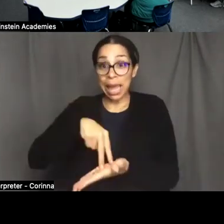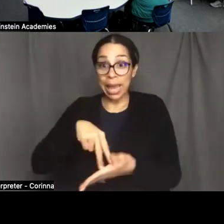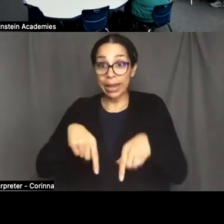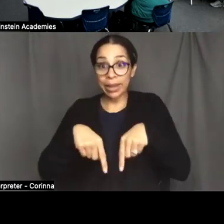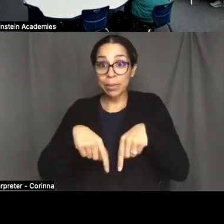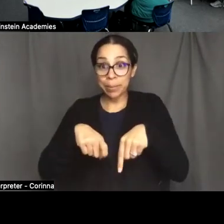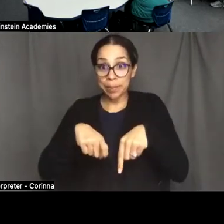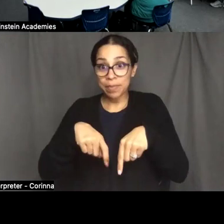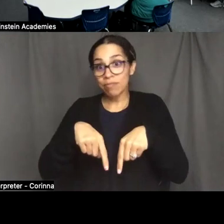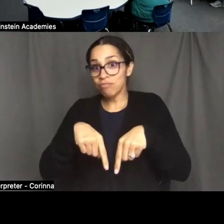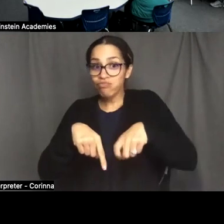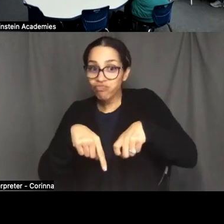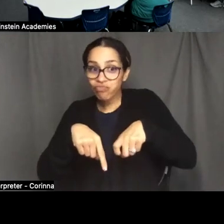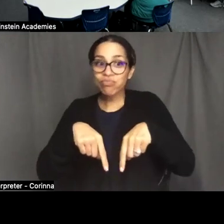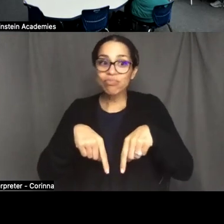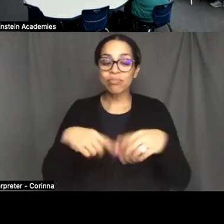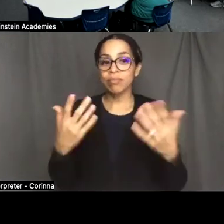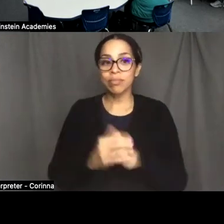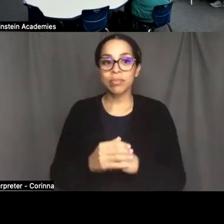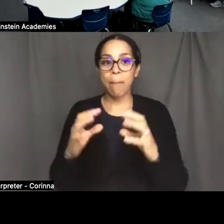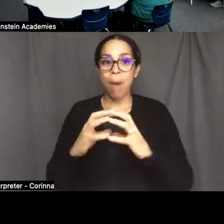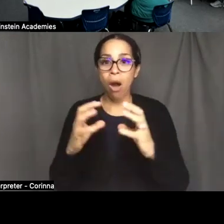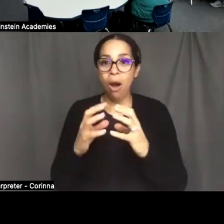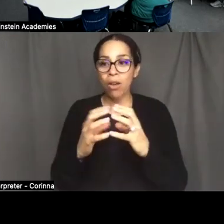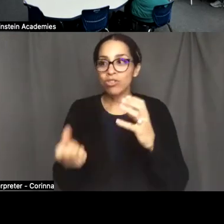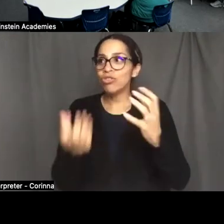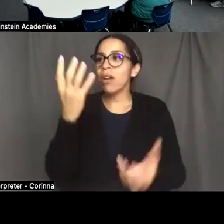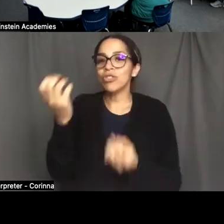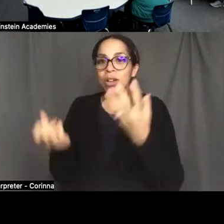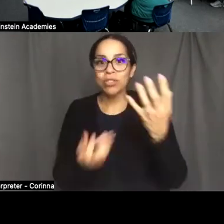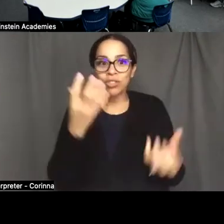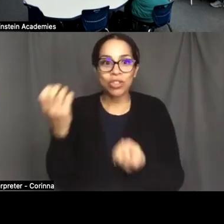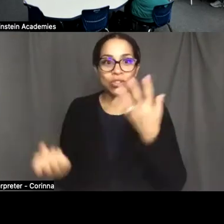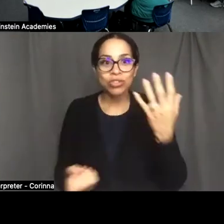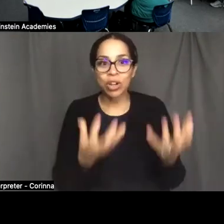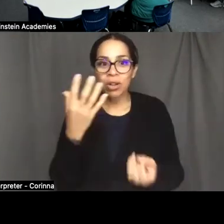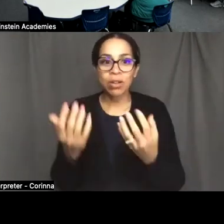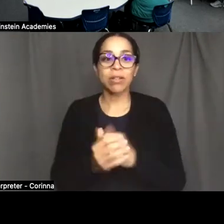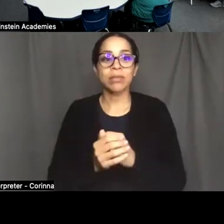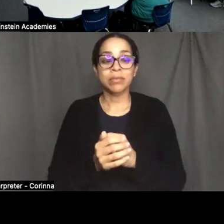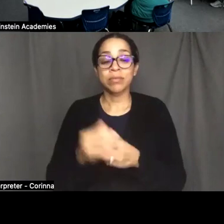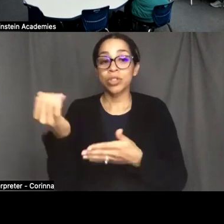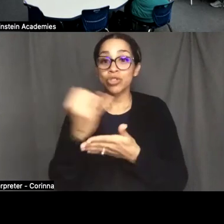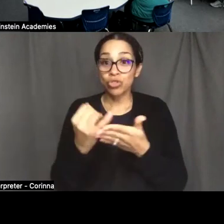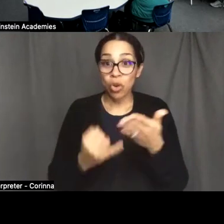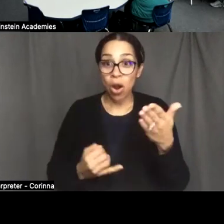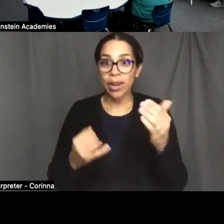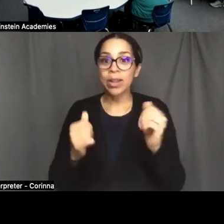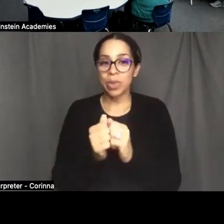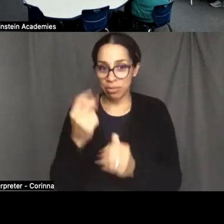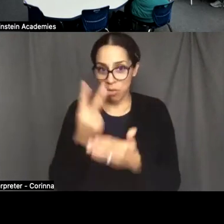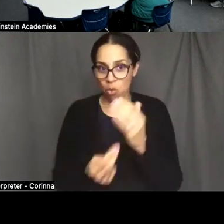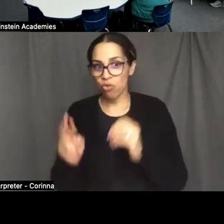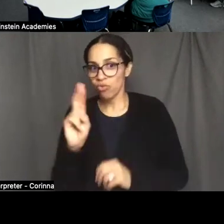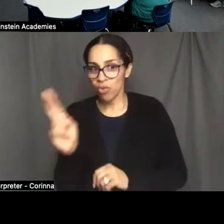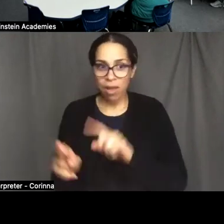different things that you might not think of would help support them as readers are actually really good for kids that are still going through those developmental stages